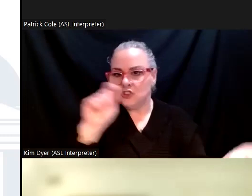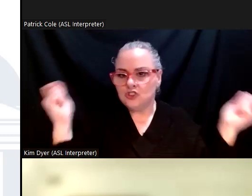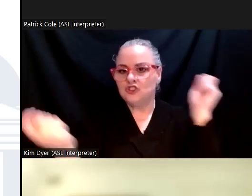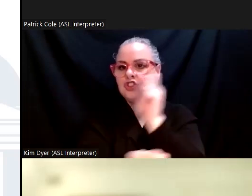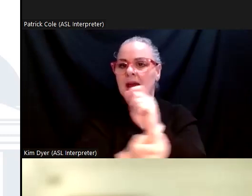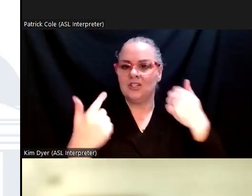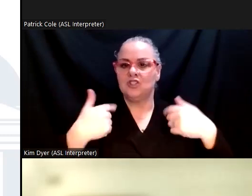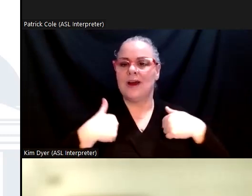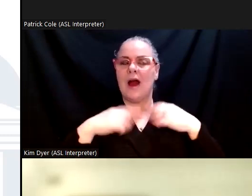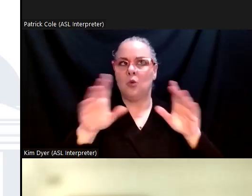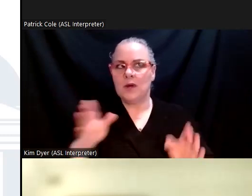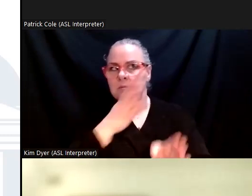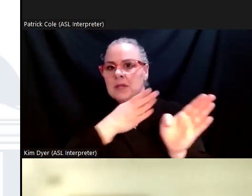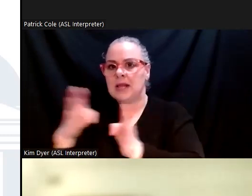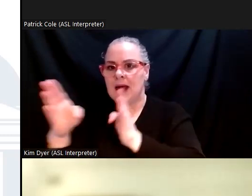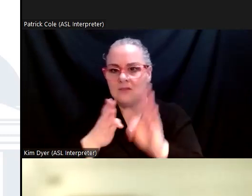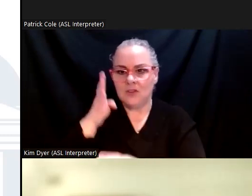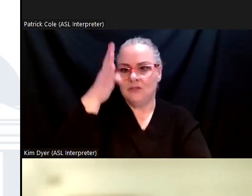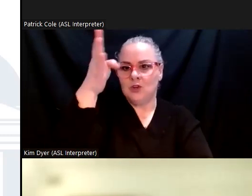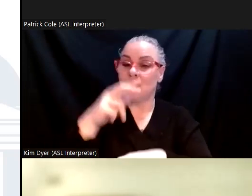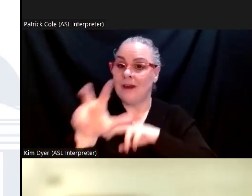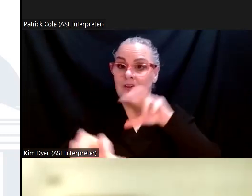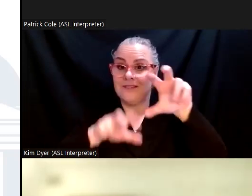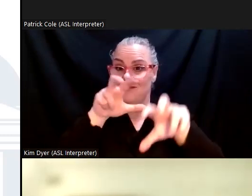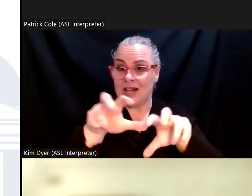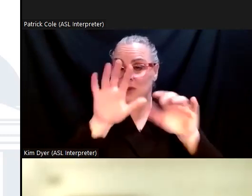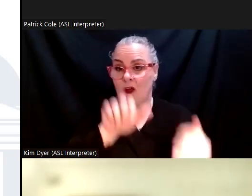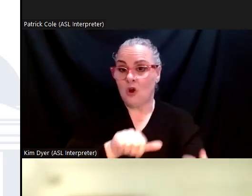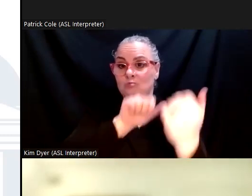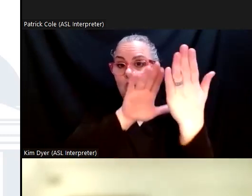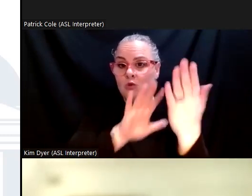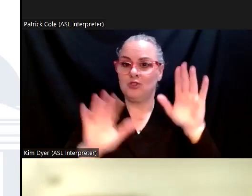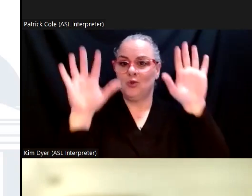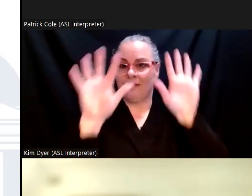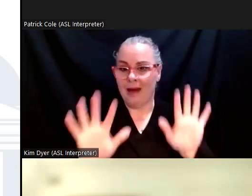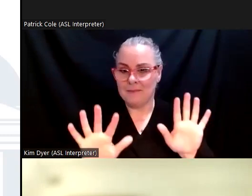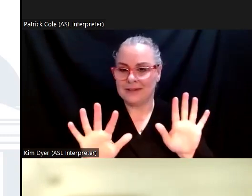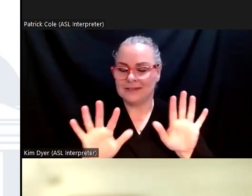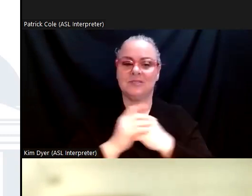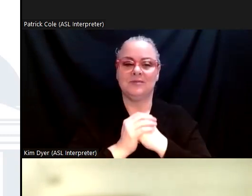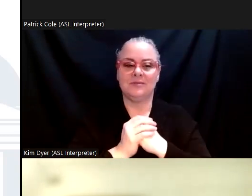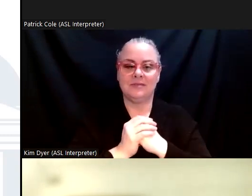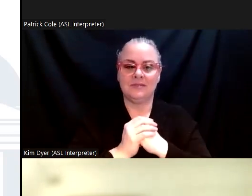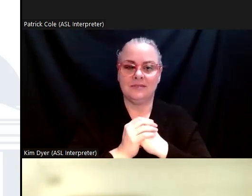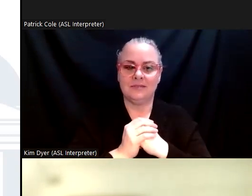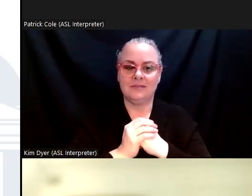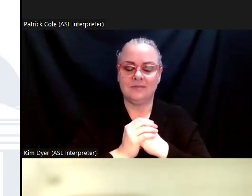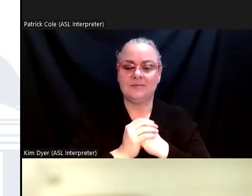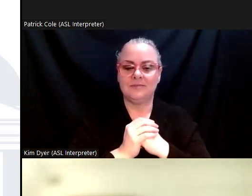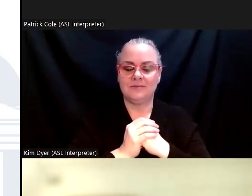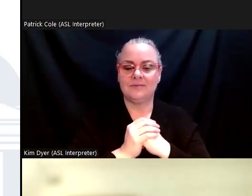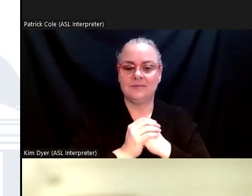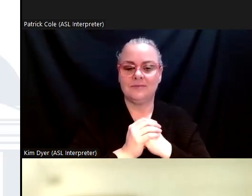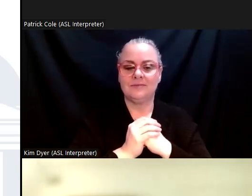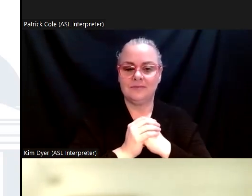and plan our investment and our approach to climate. It has genuinely centered